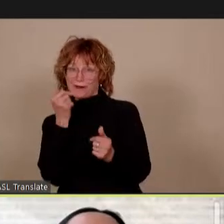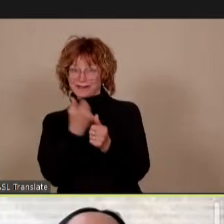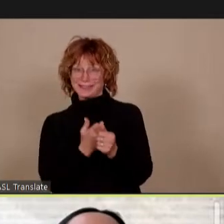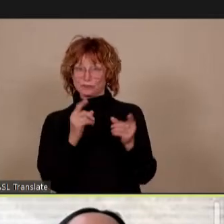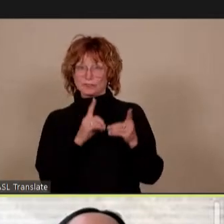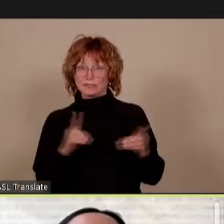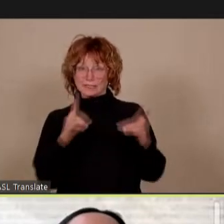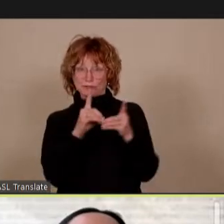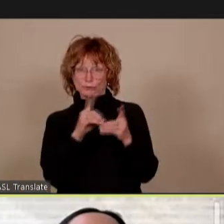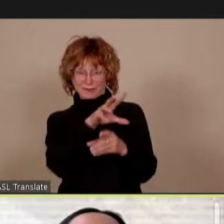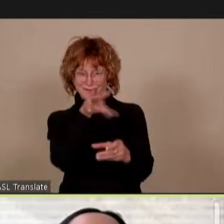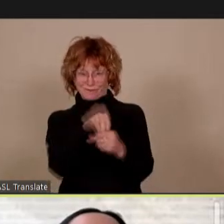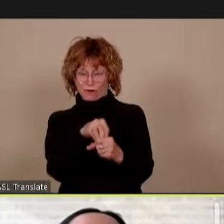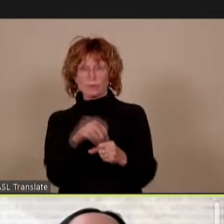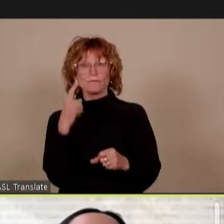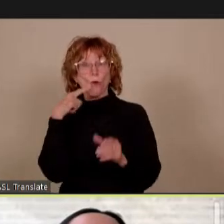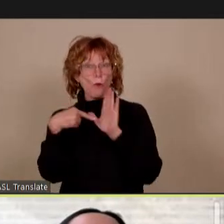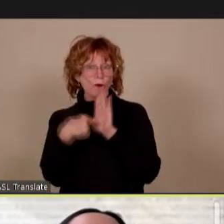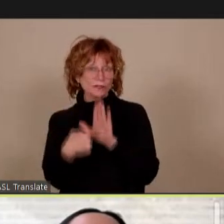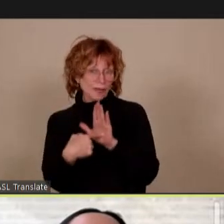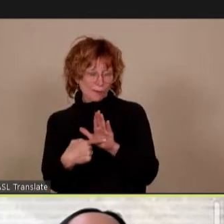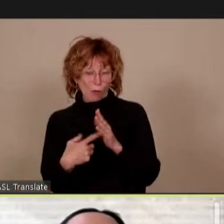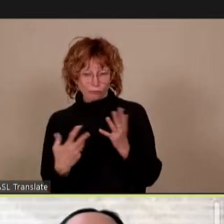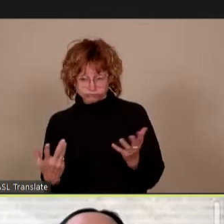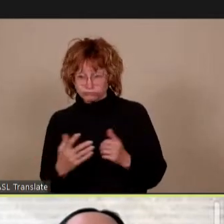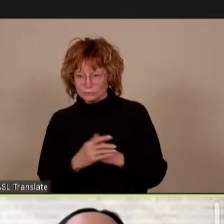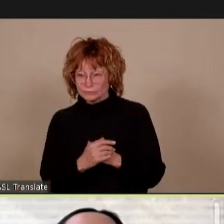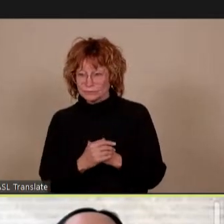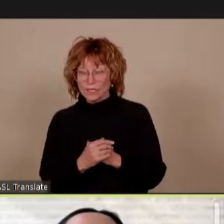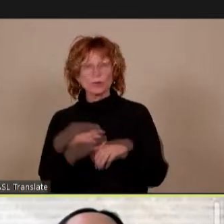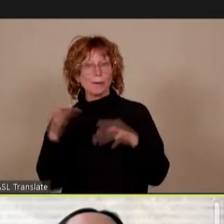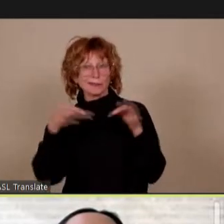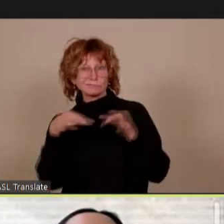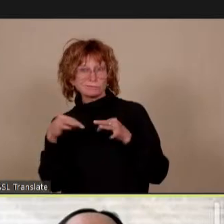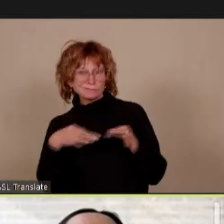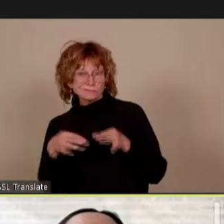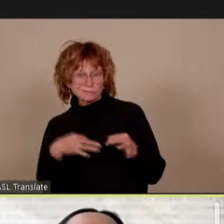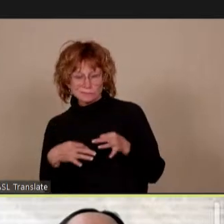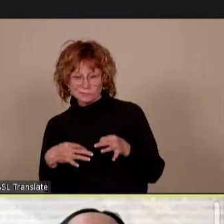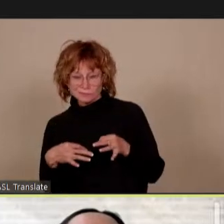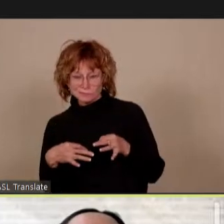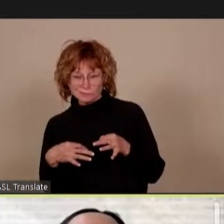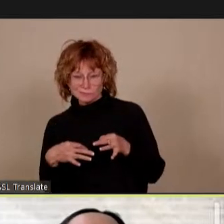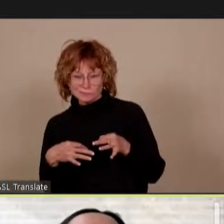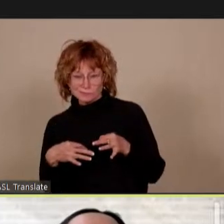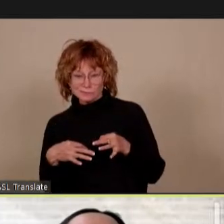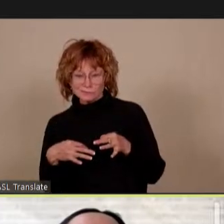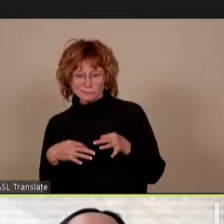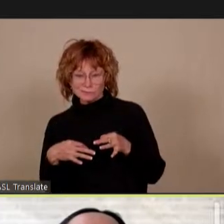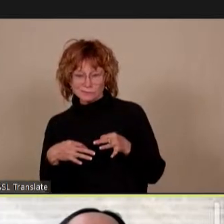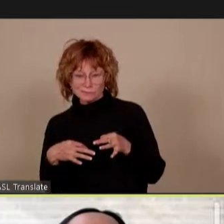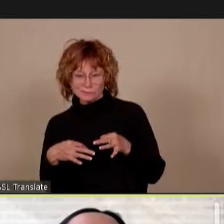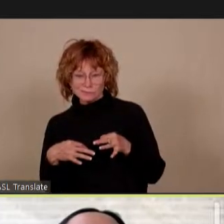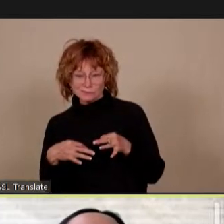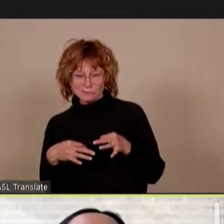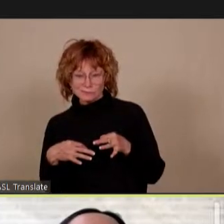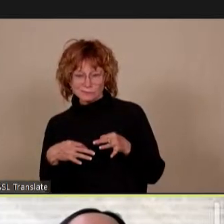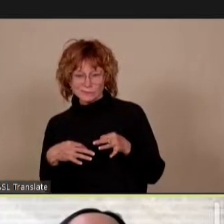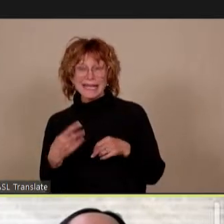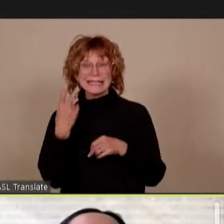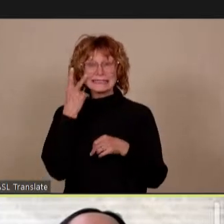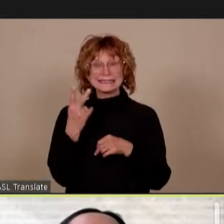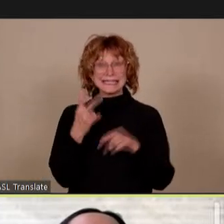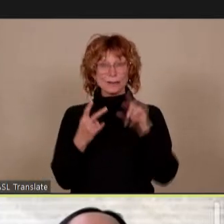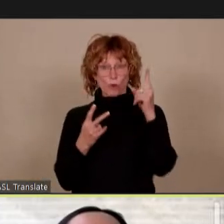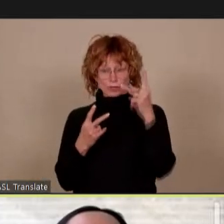So for example, I will walk you through one of these rows here